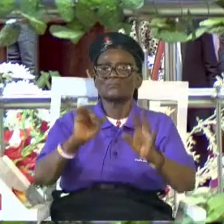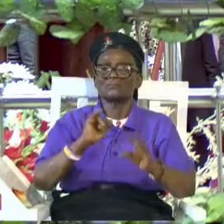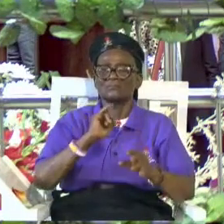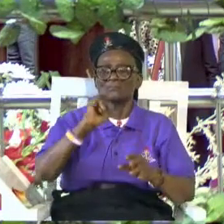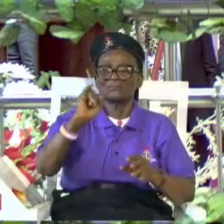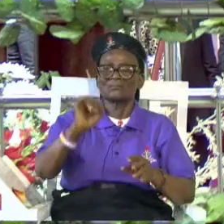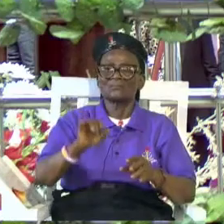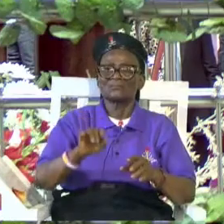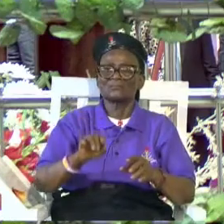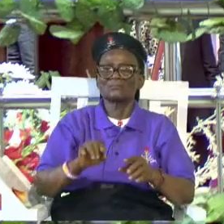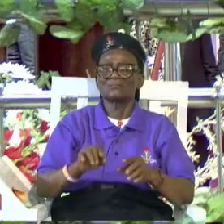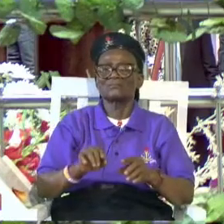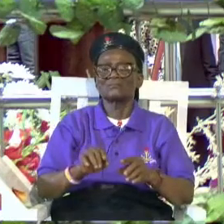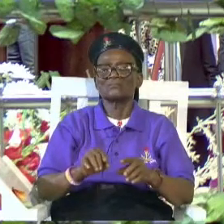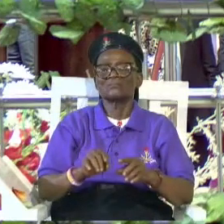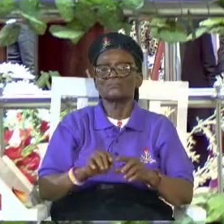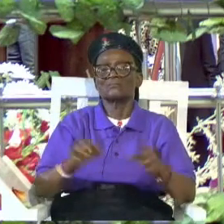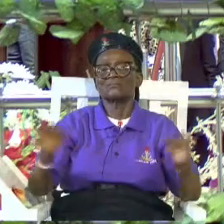we don't have room.